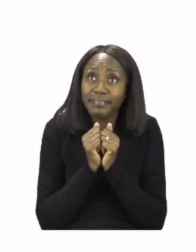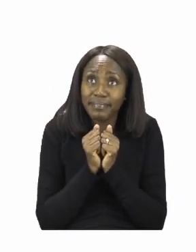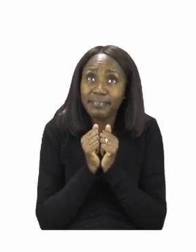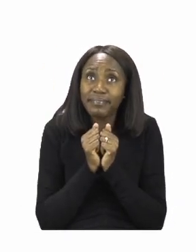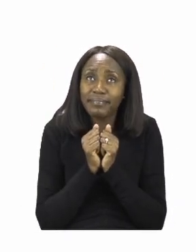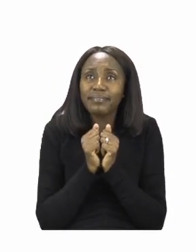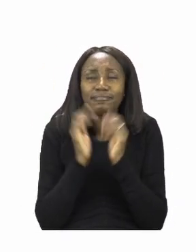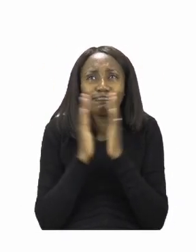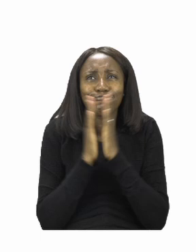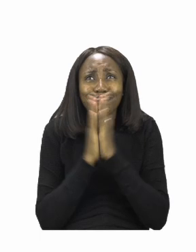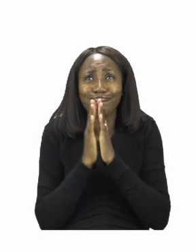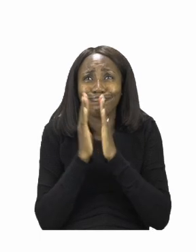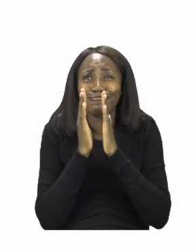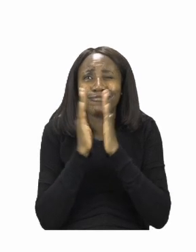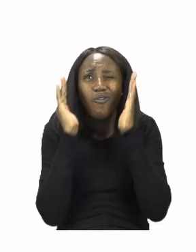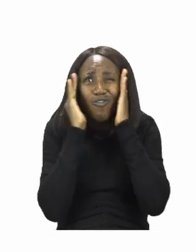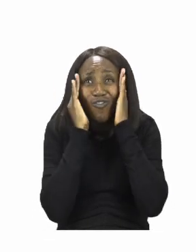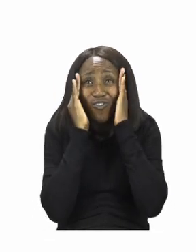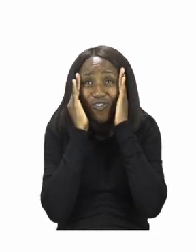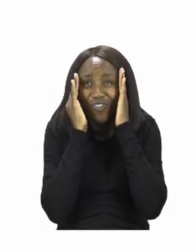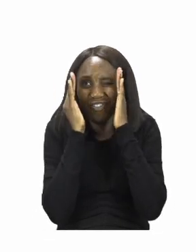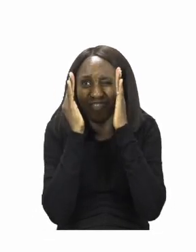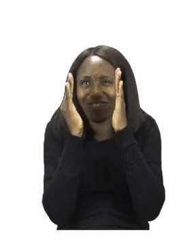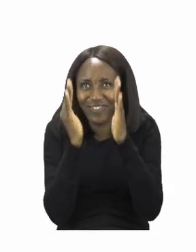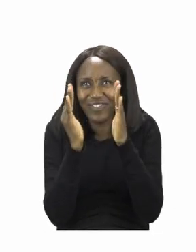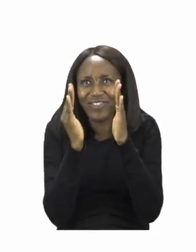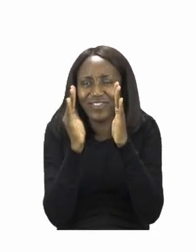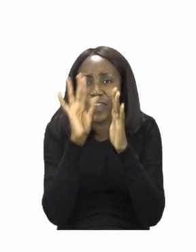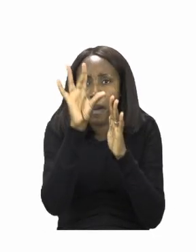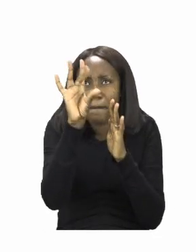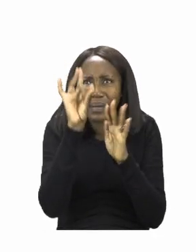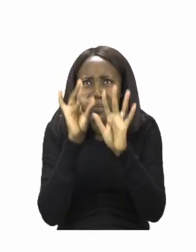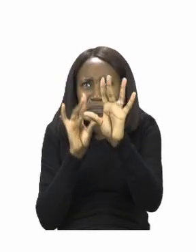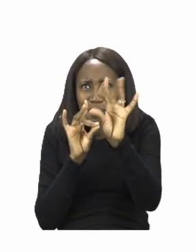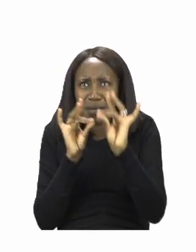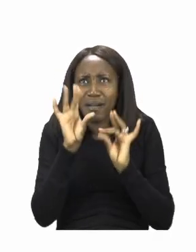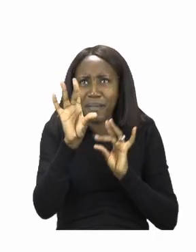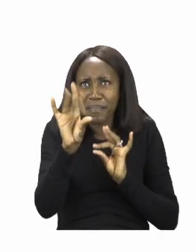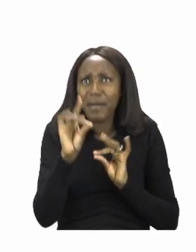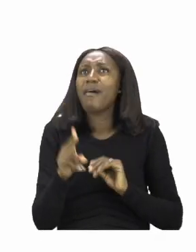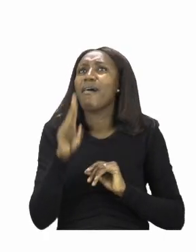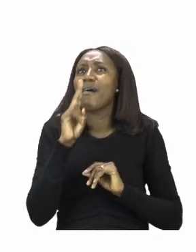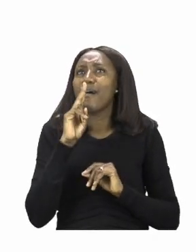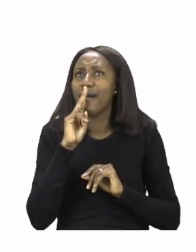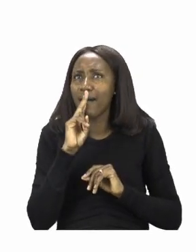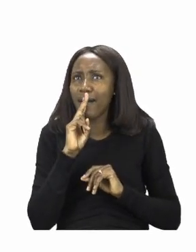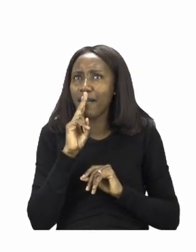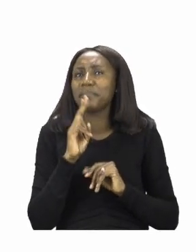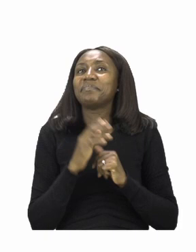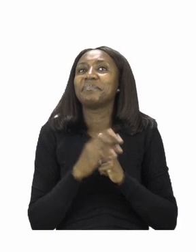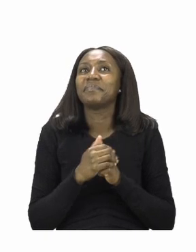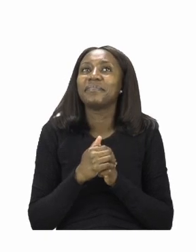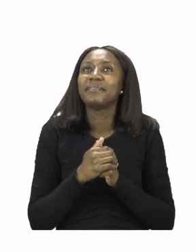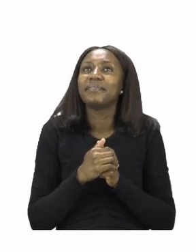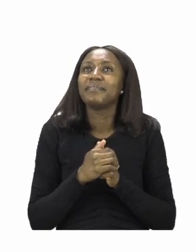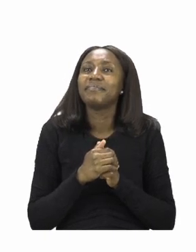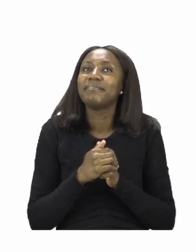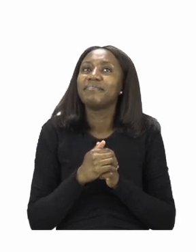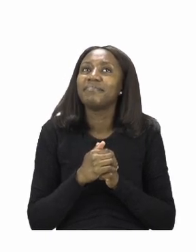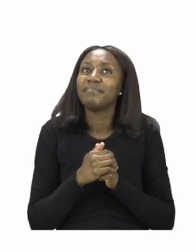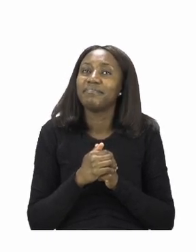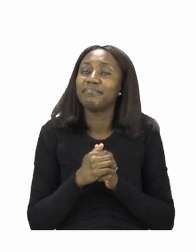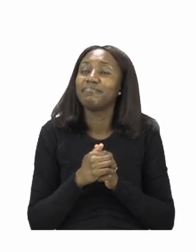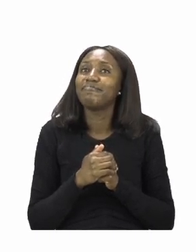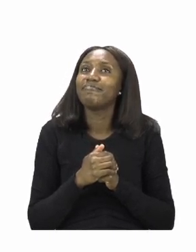ears wide open so that you can find the answers to the questions. The first one